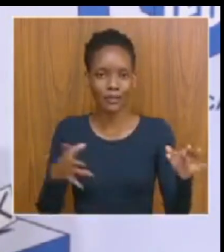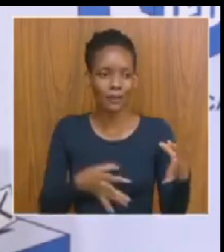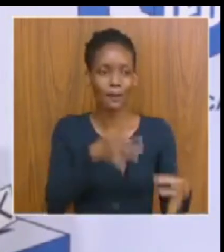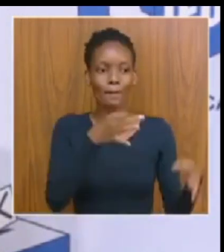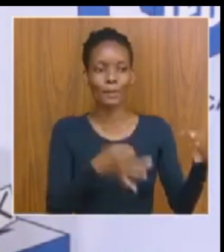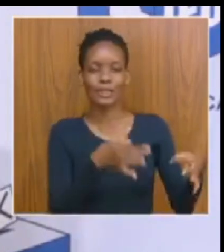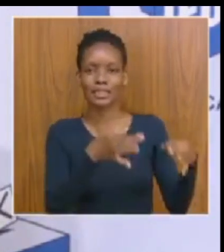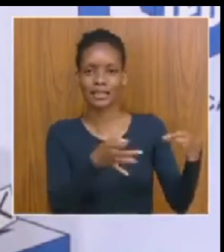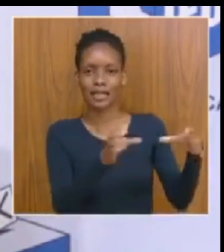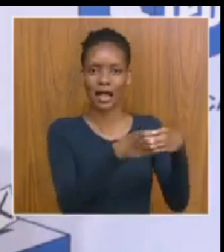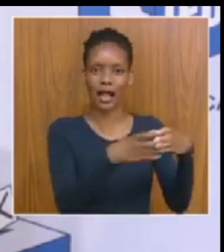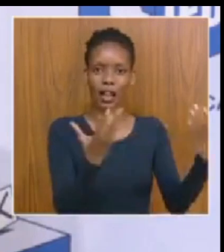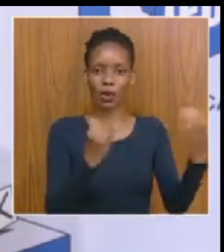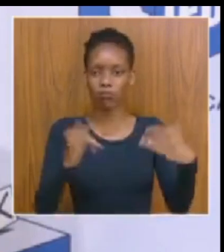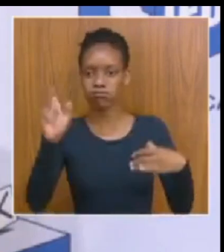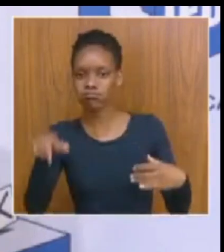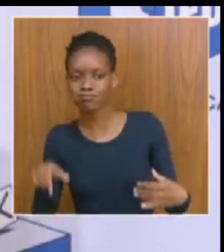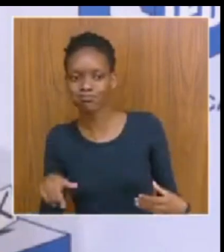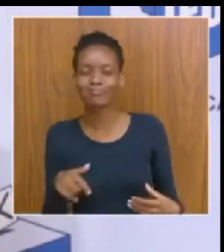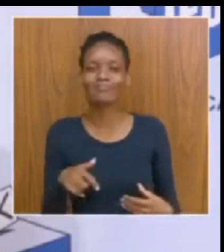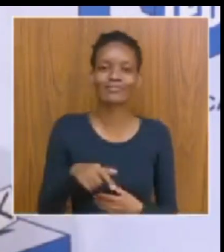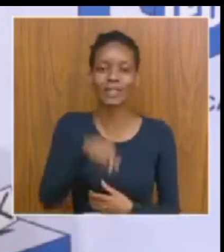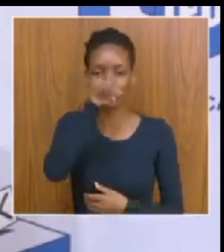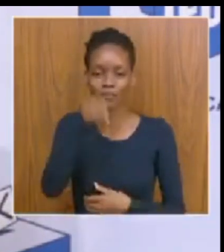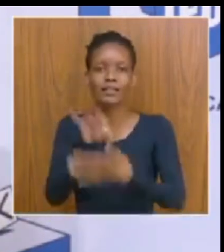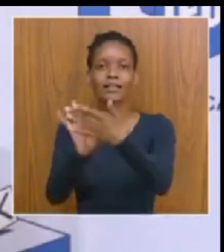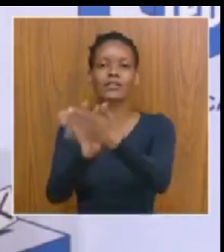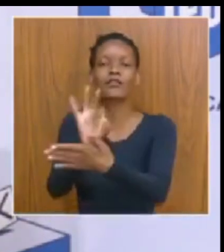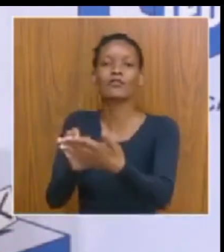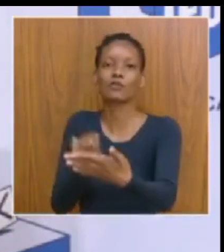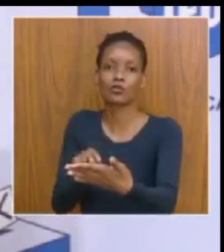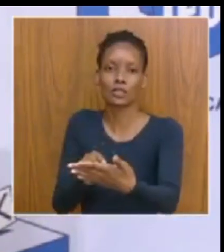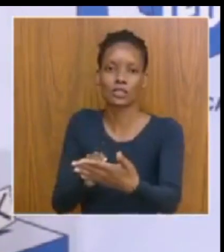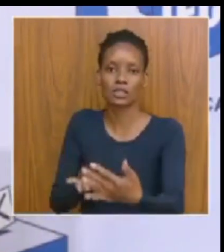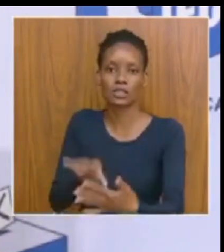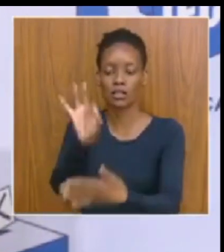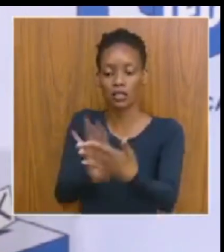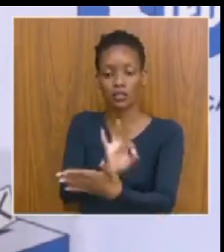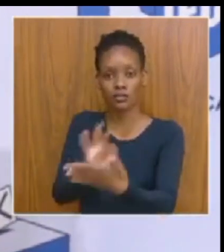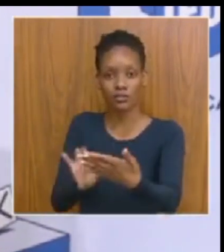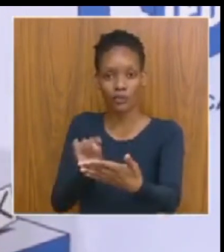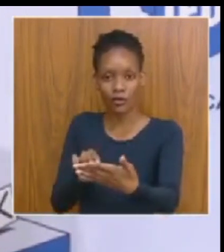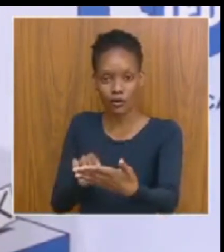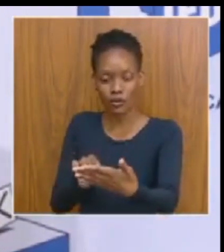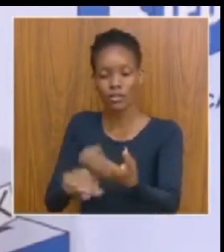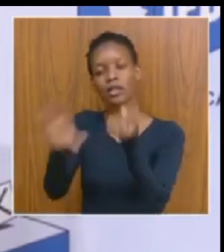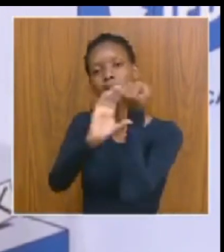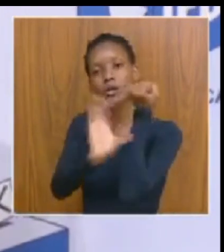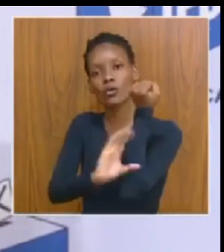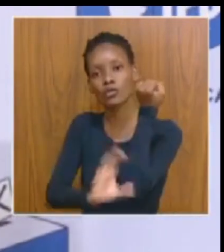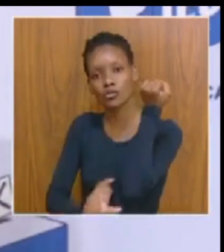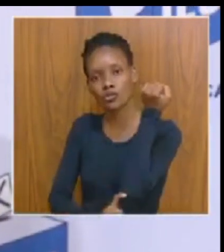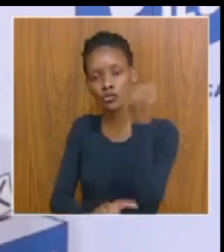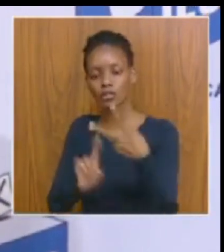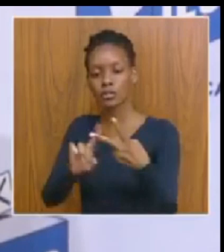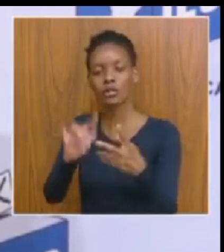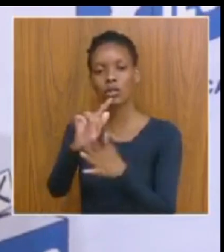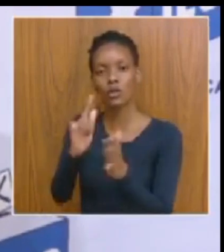choices in an election that is arranged in accordance with the provisions of the Constitution and the